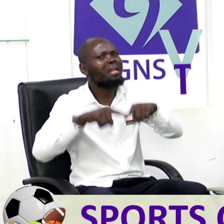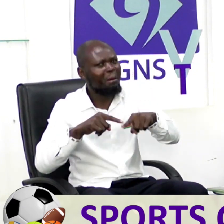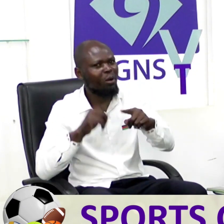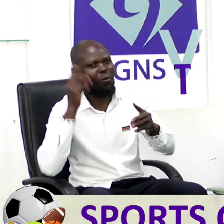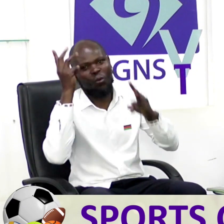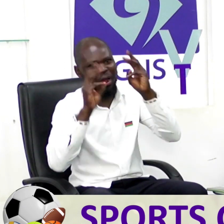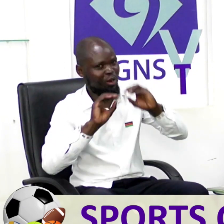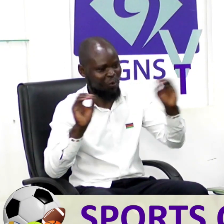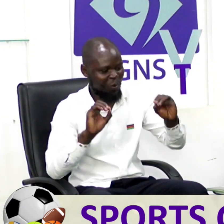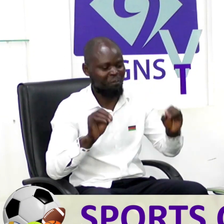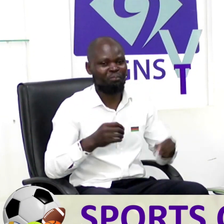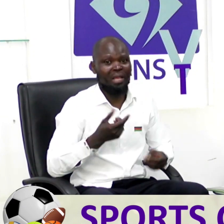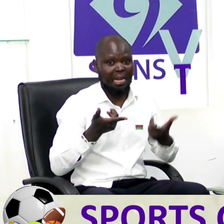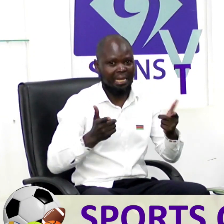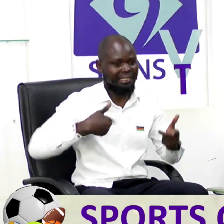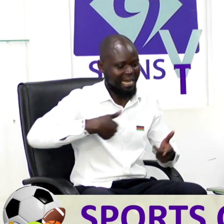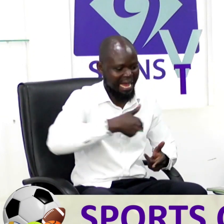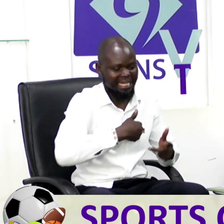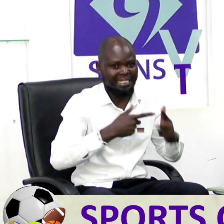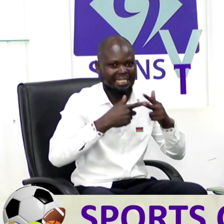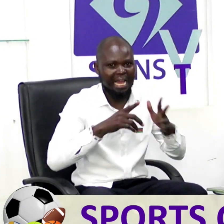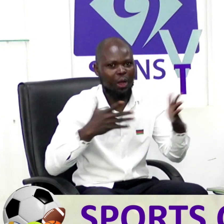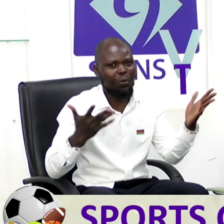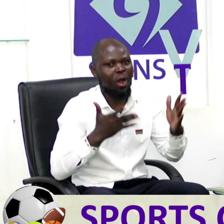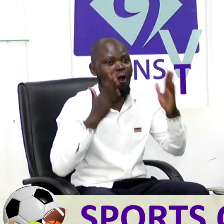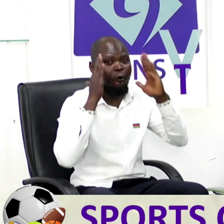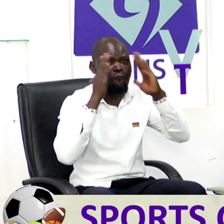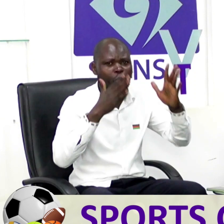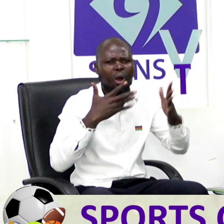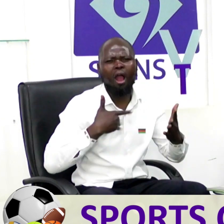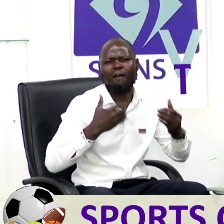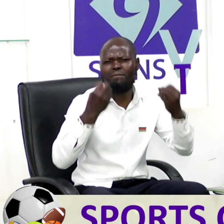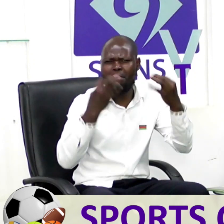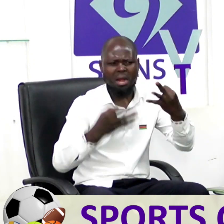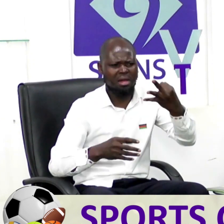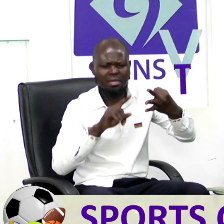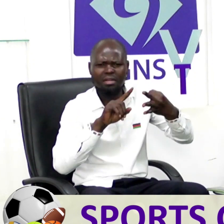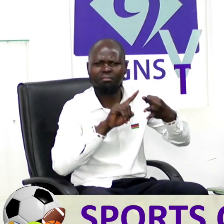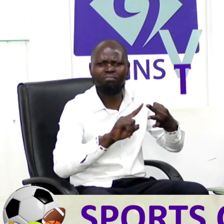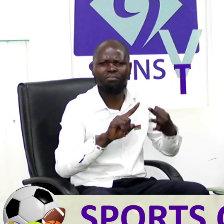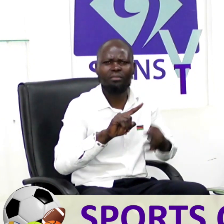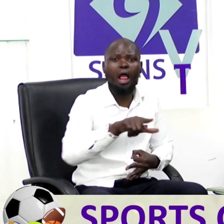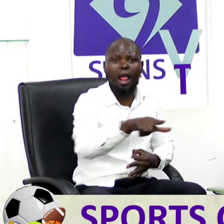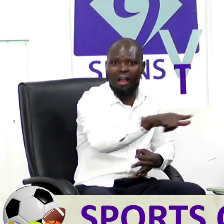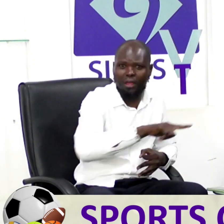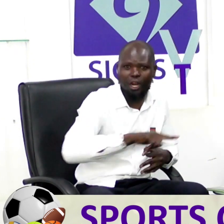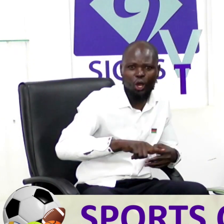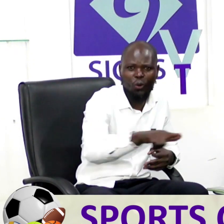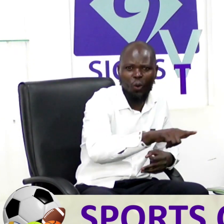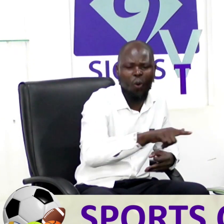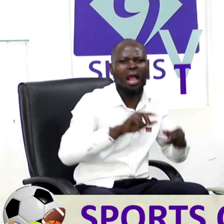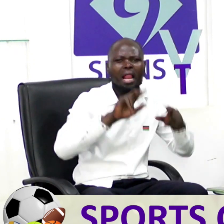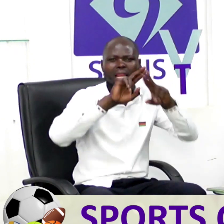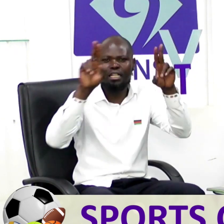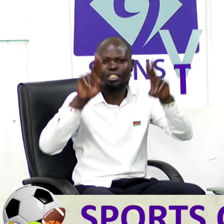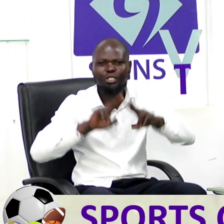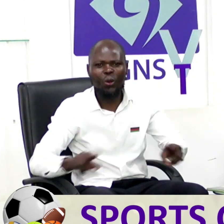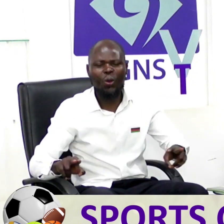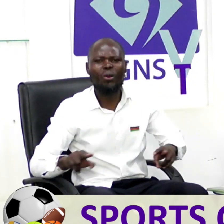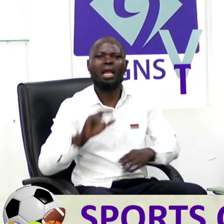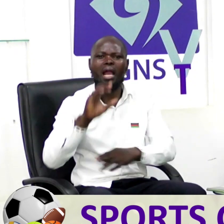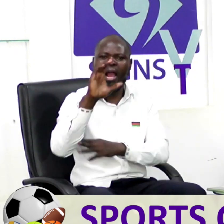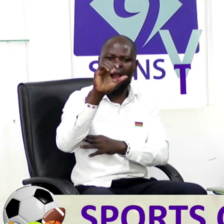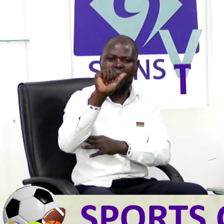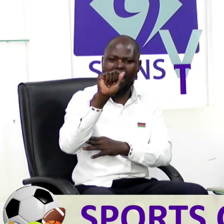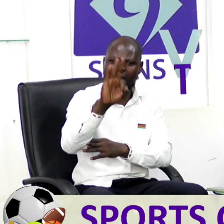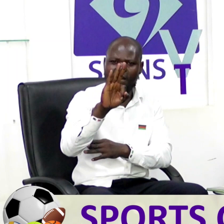action, but it will depend on time. So let us start with, and let us focus on the three local